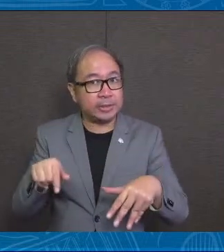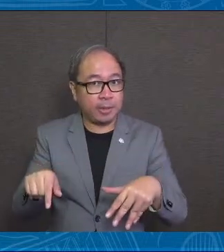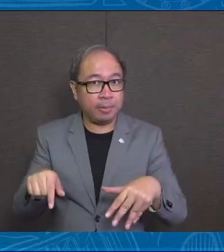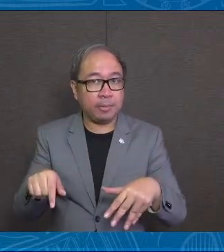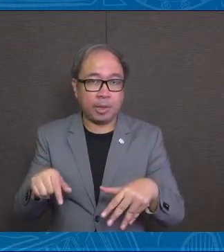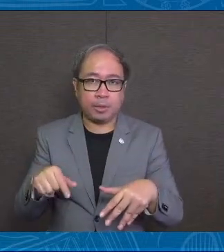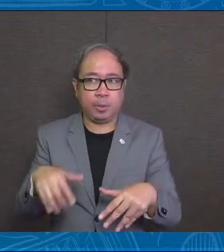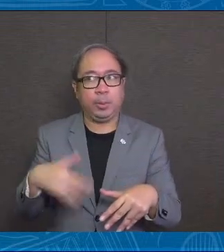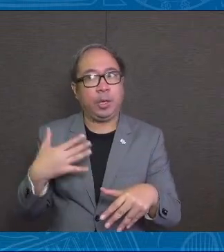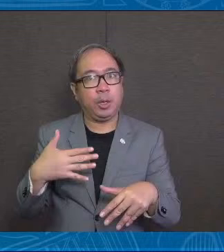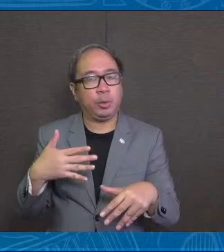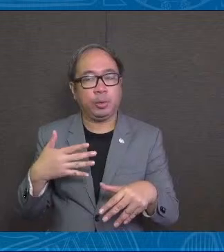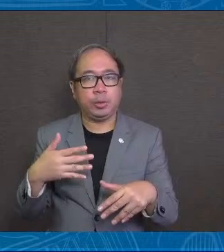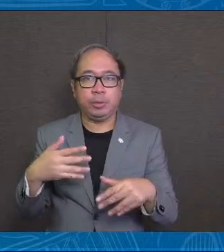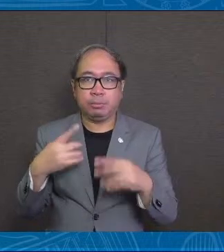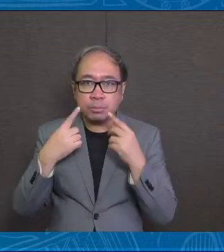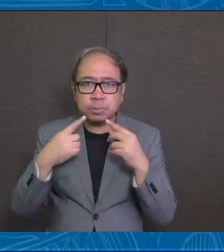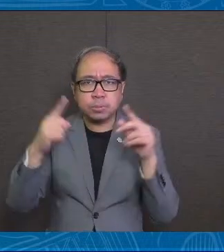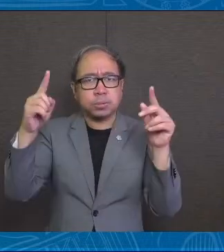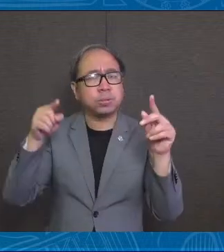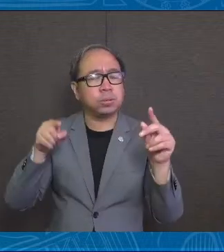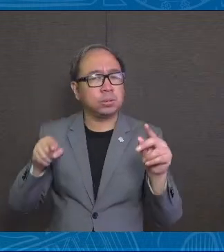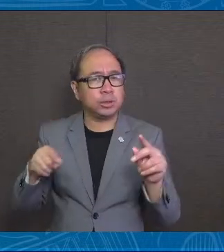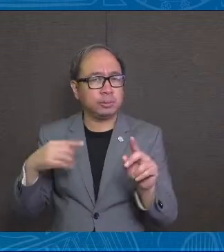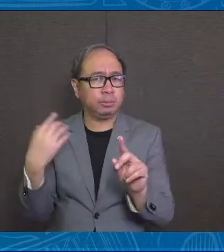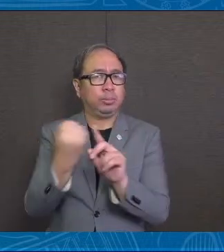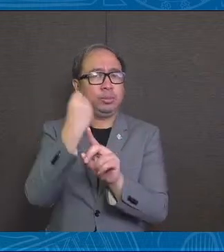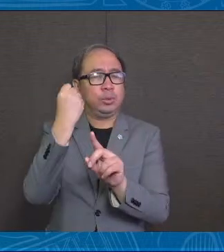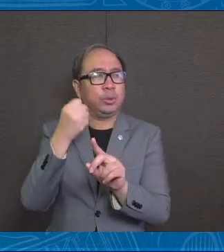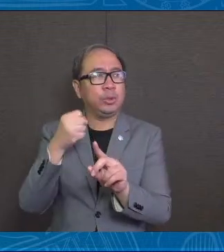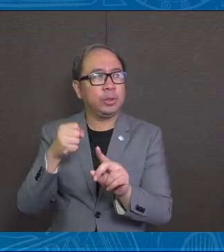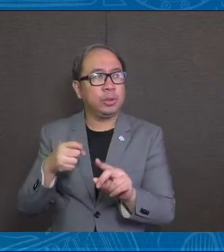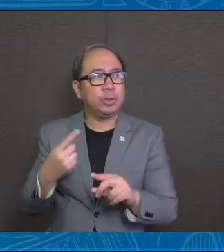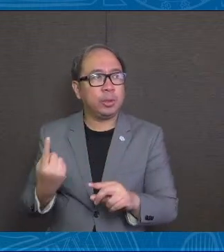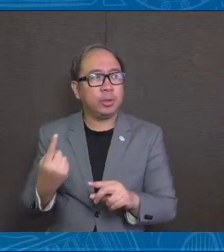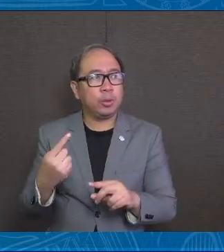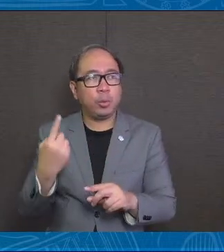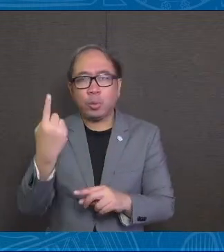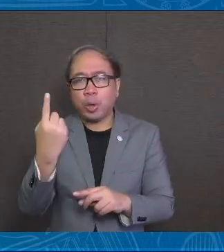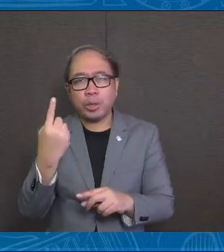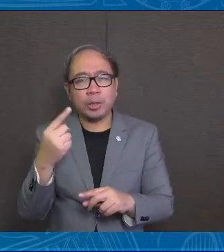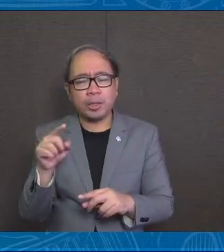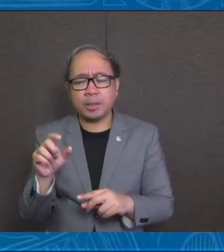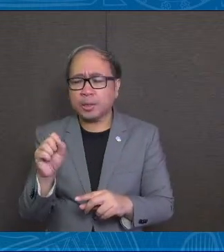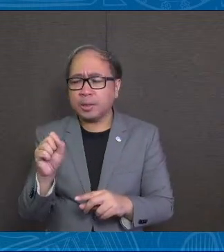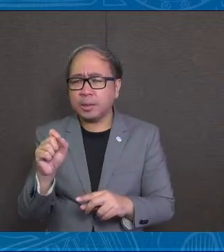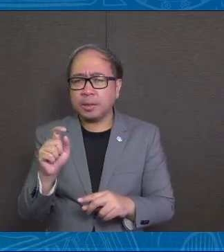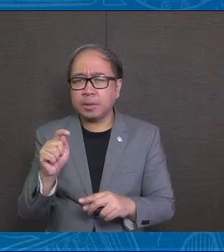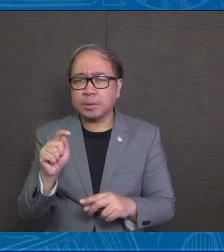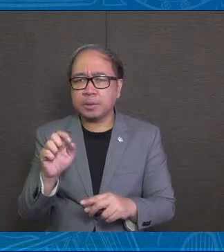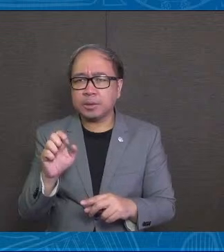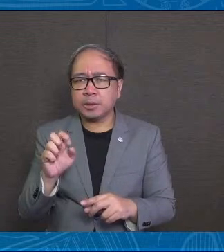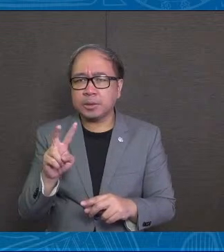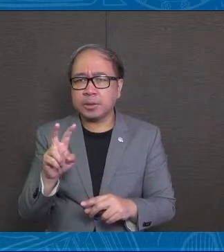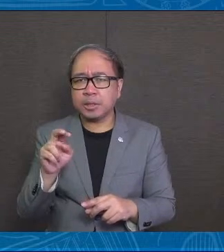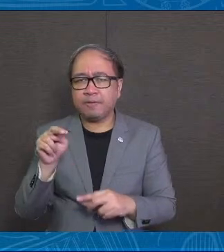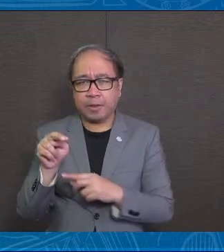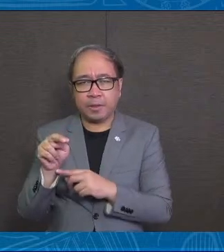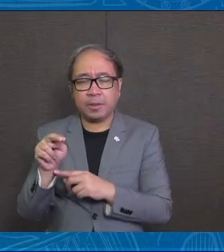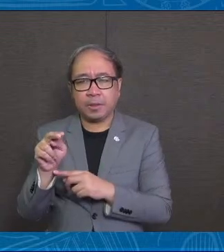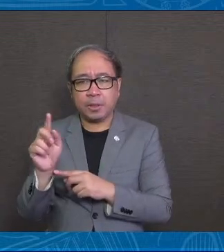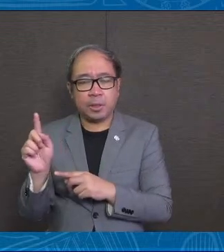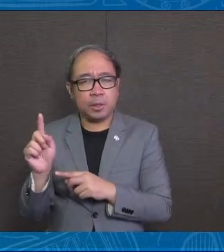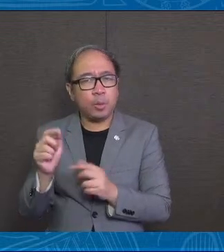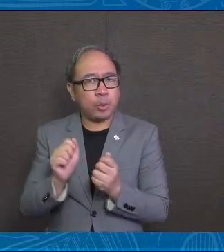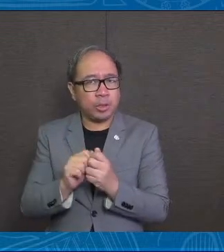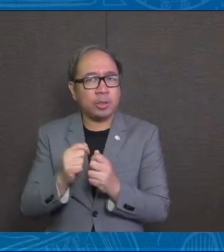milestone achievement. And in the room was Mr. Stephen Goldfinch. He came with Mr. Rob